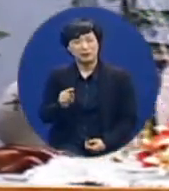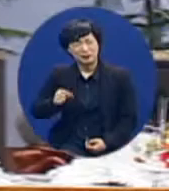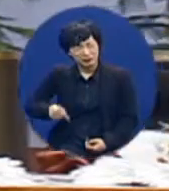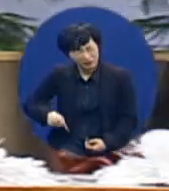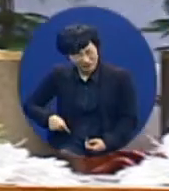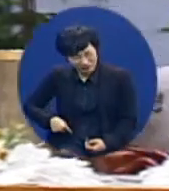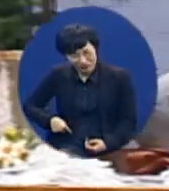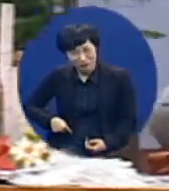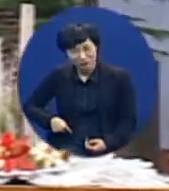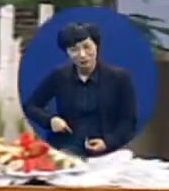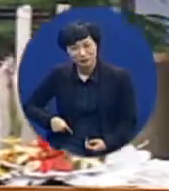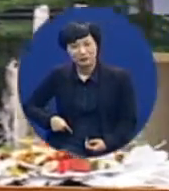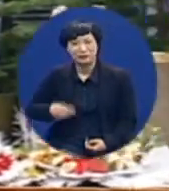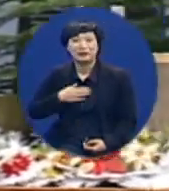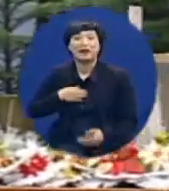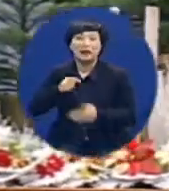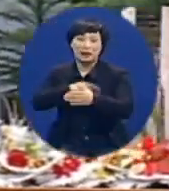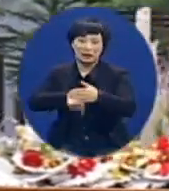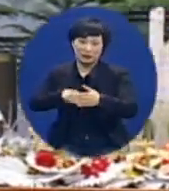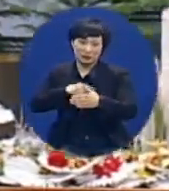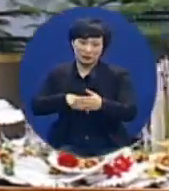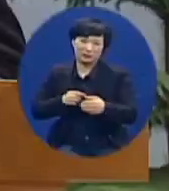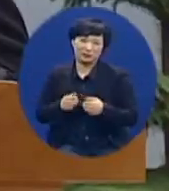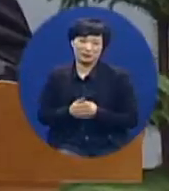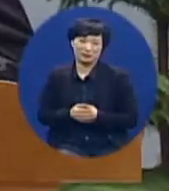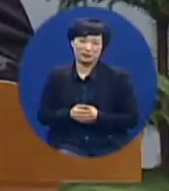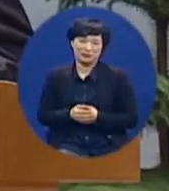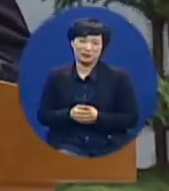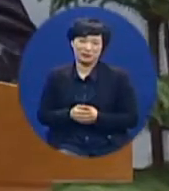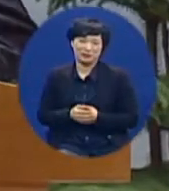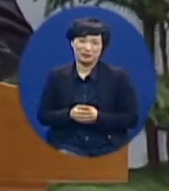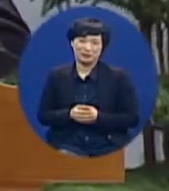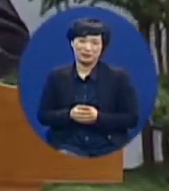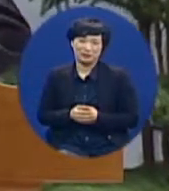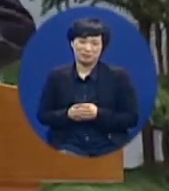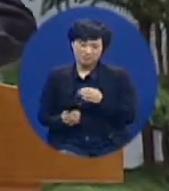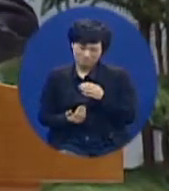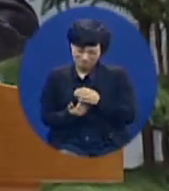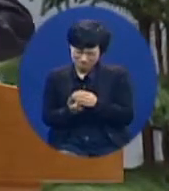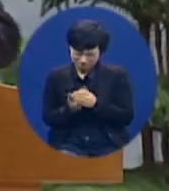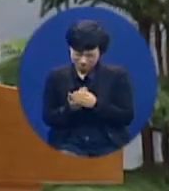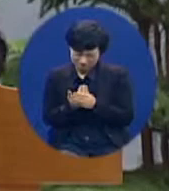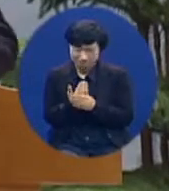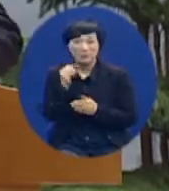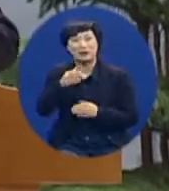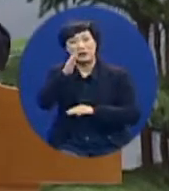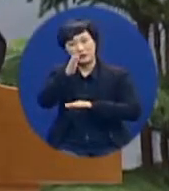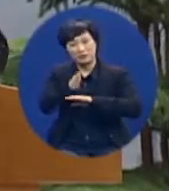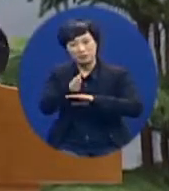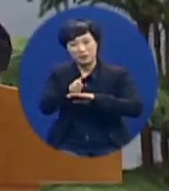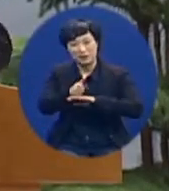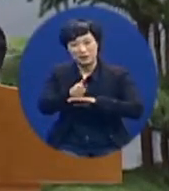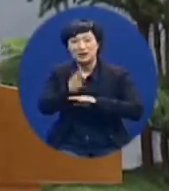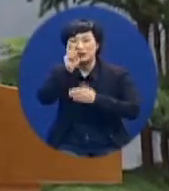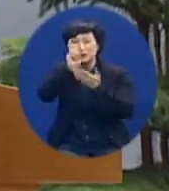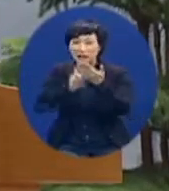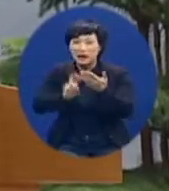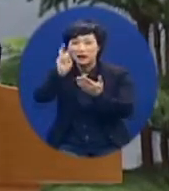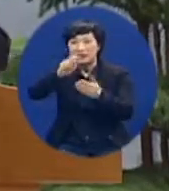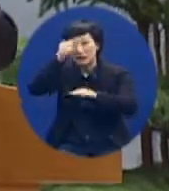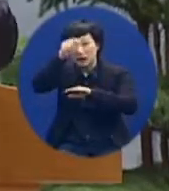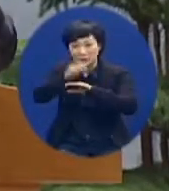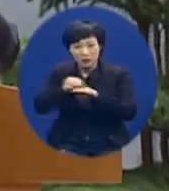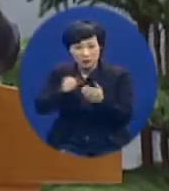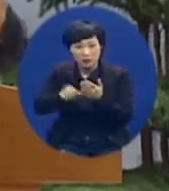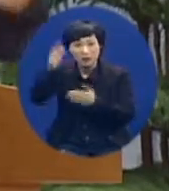However, I give thanks to the Lord with praising. Thanks and offerings, it is